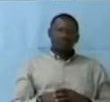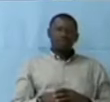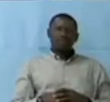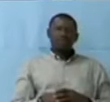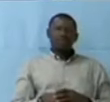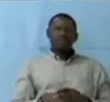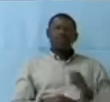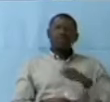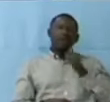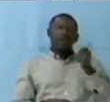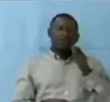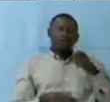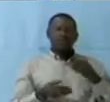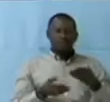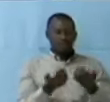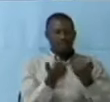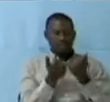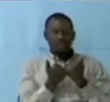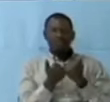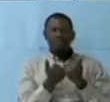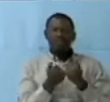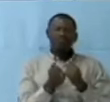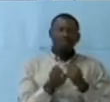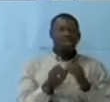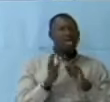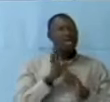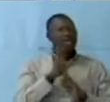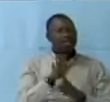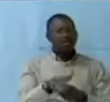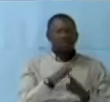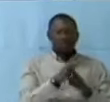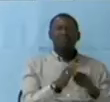And you've given us several examples.